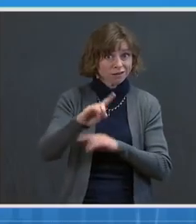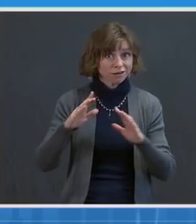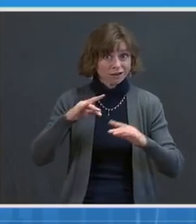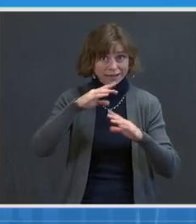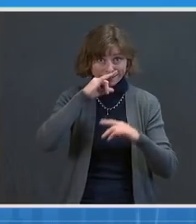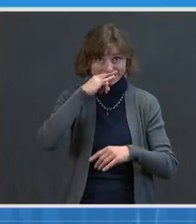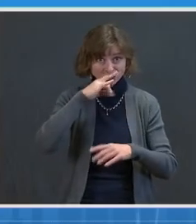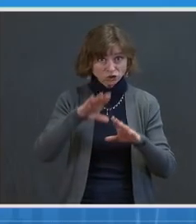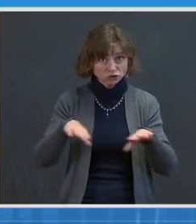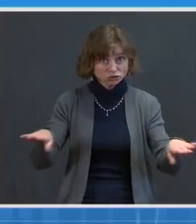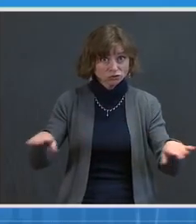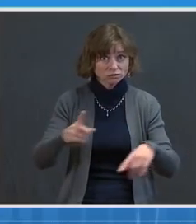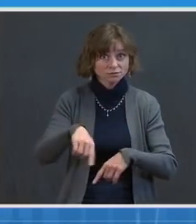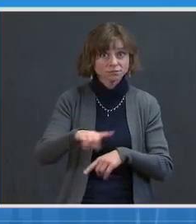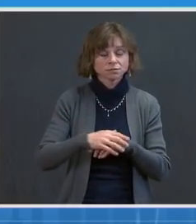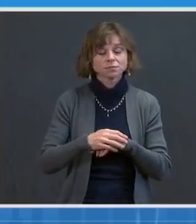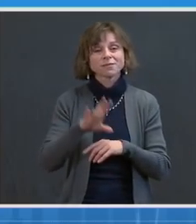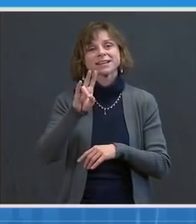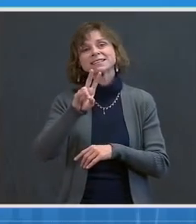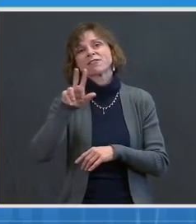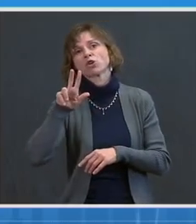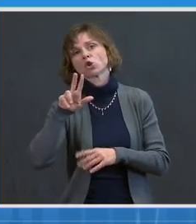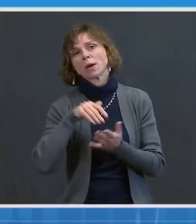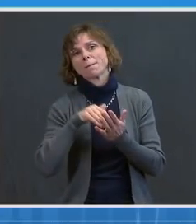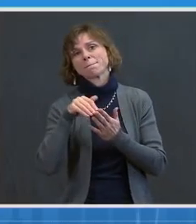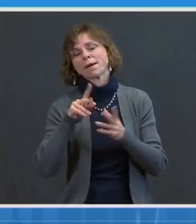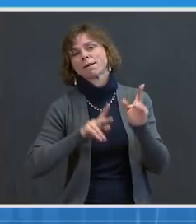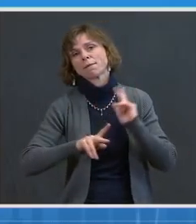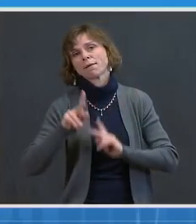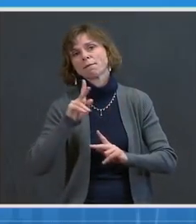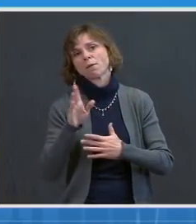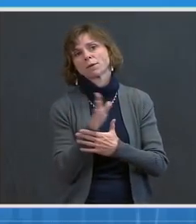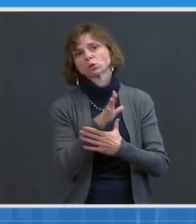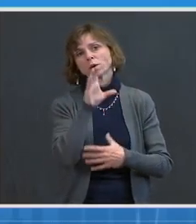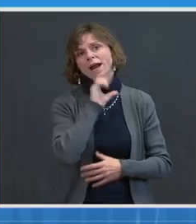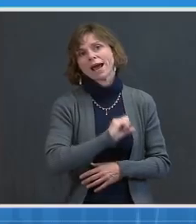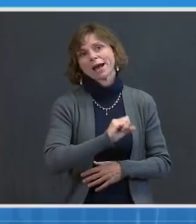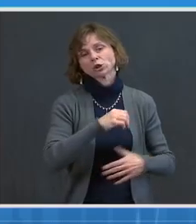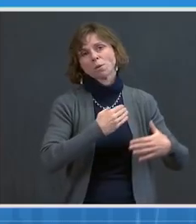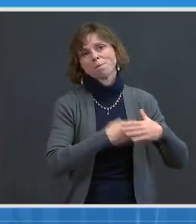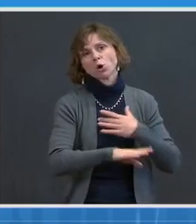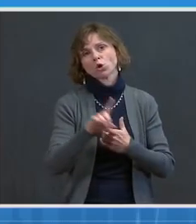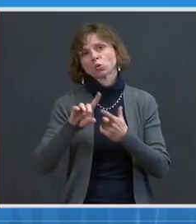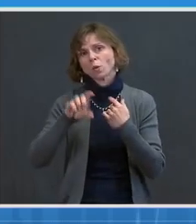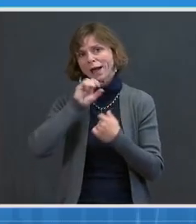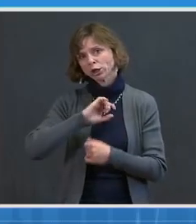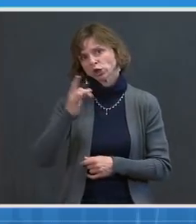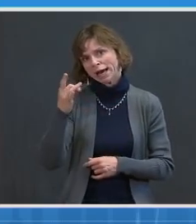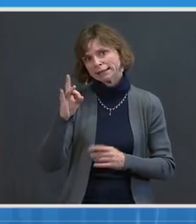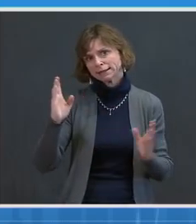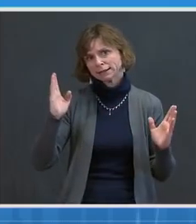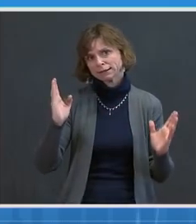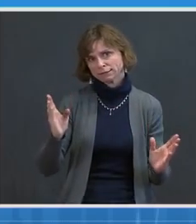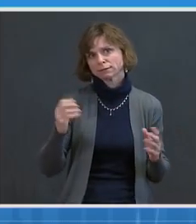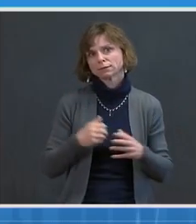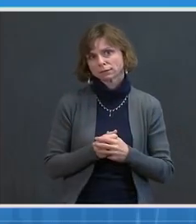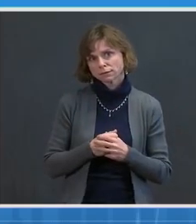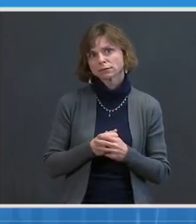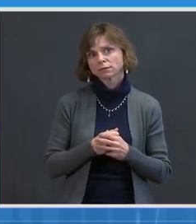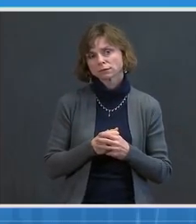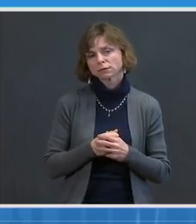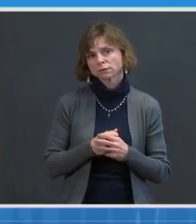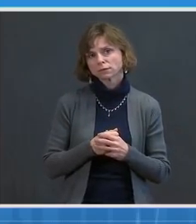about 73 million individuals between the ages of birth and 18 years. And then